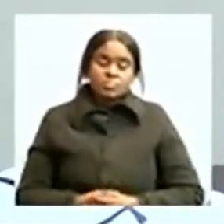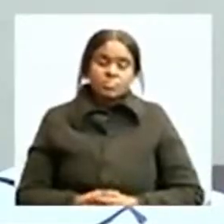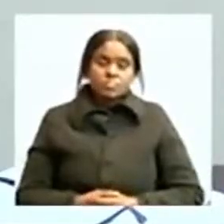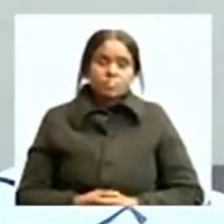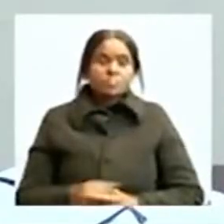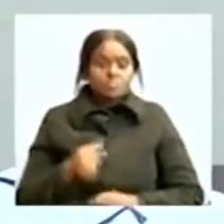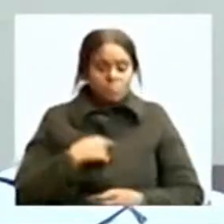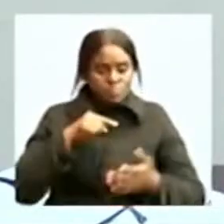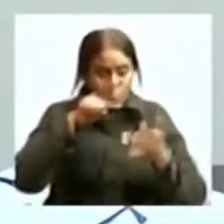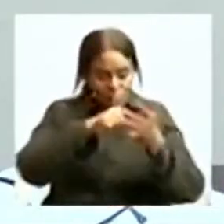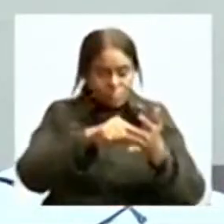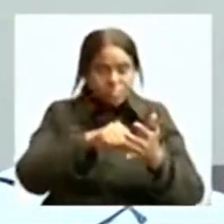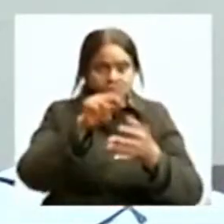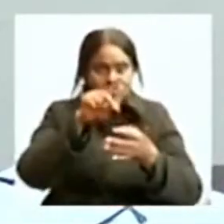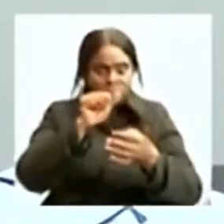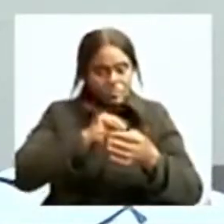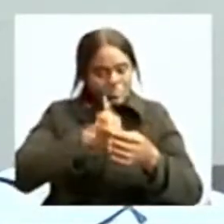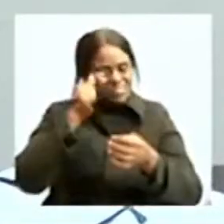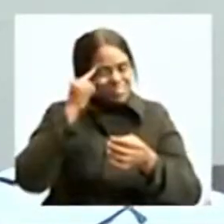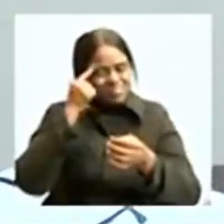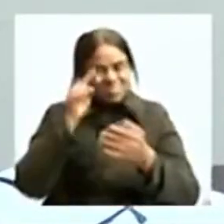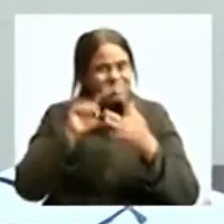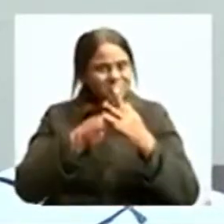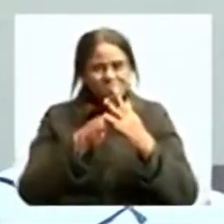At a certain point, PS, we start thinking that